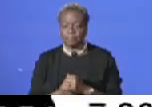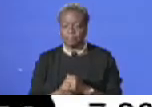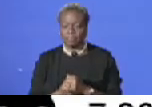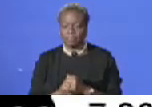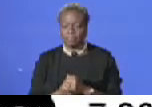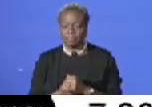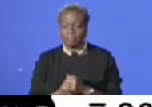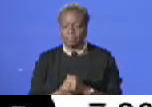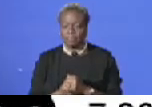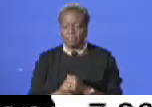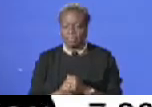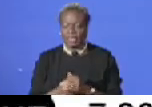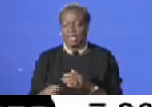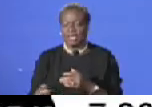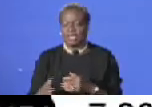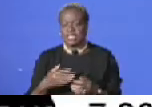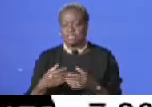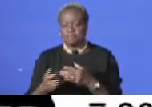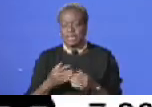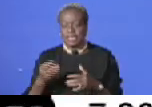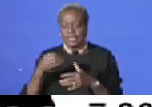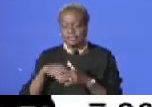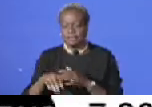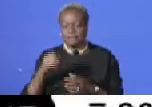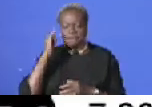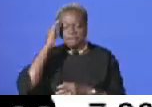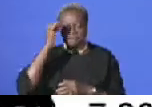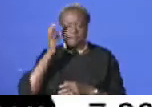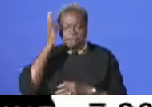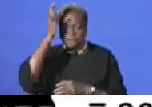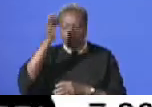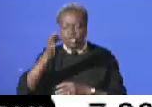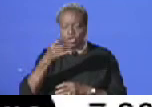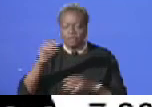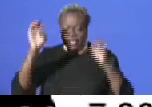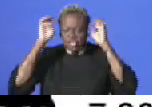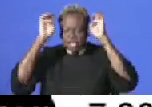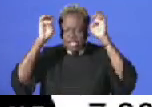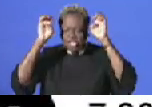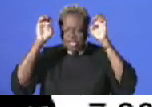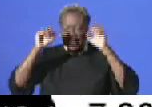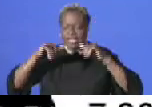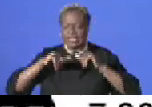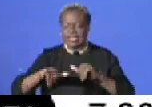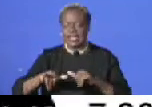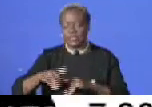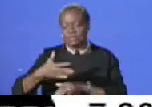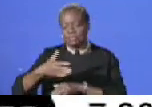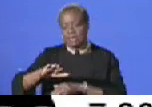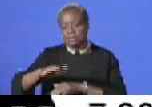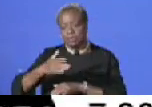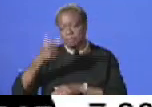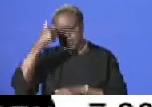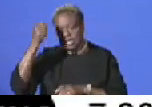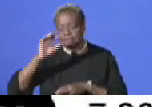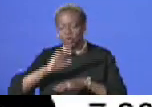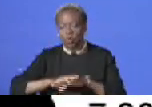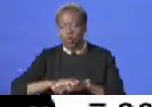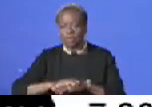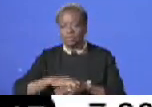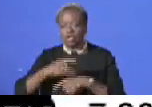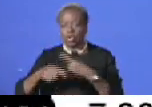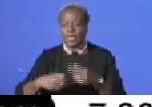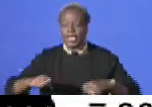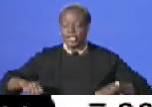Well, despite the intervention, the future of education remains in limbo as a result of ongoing challenges linked to